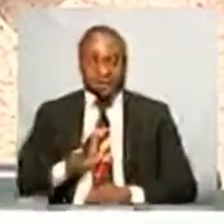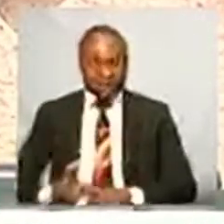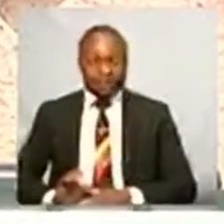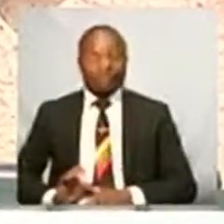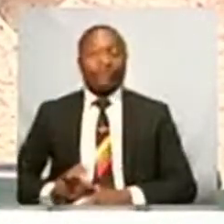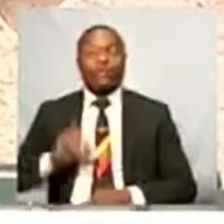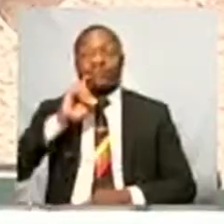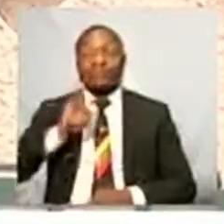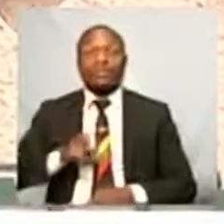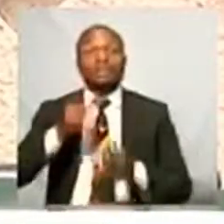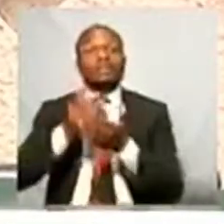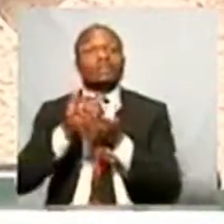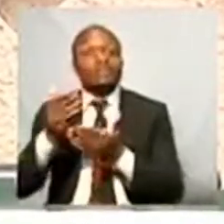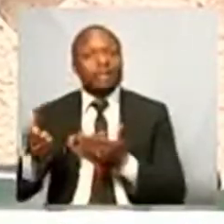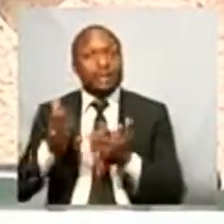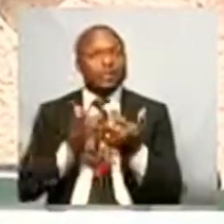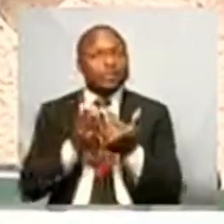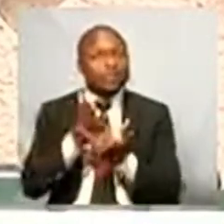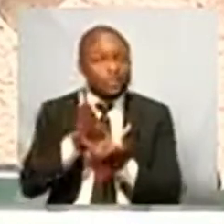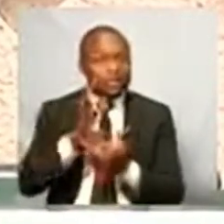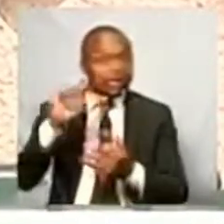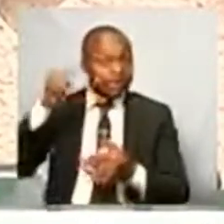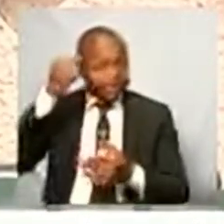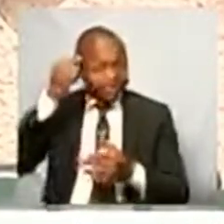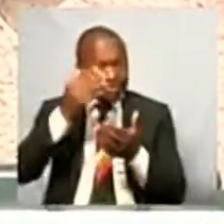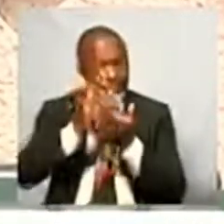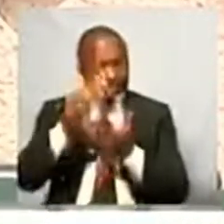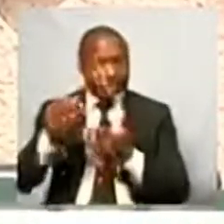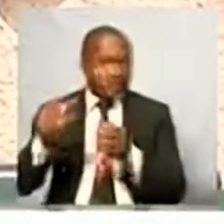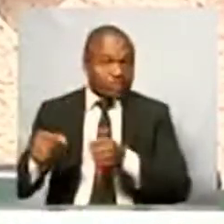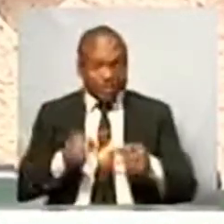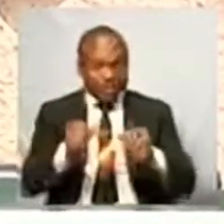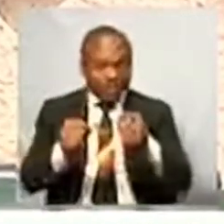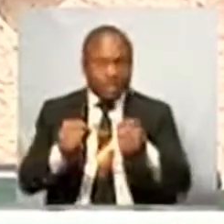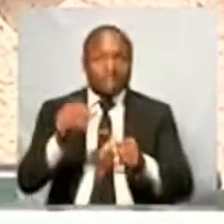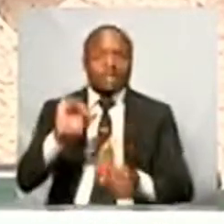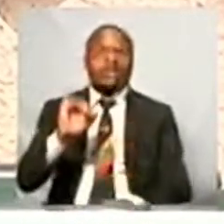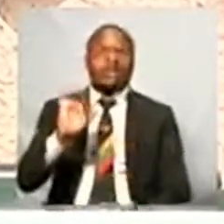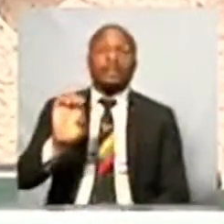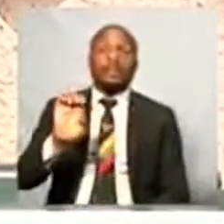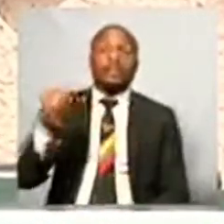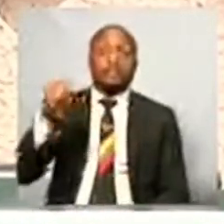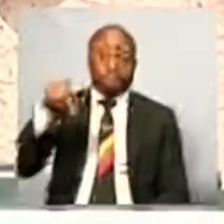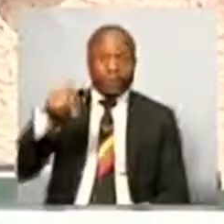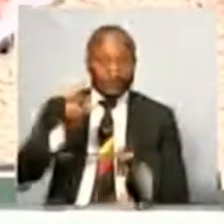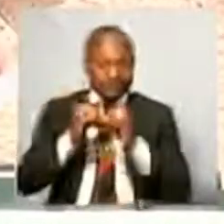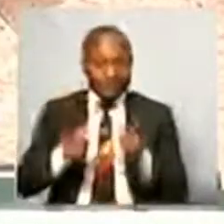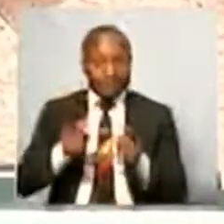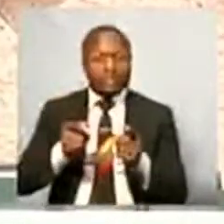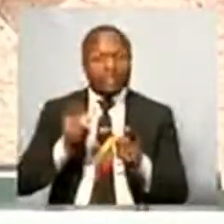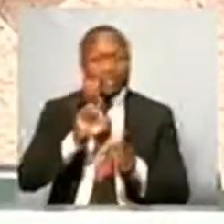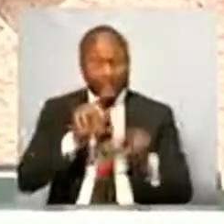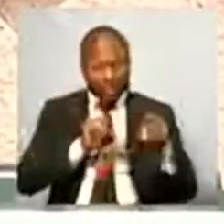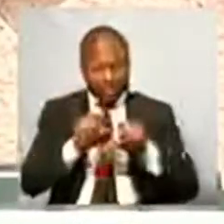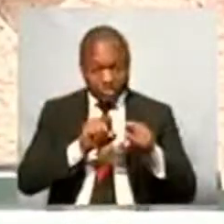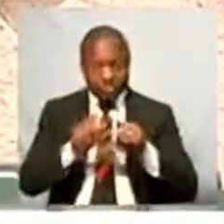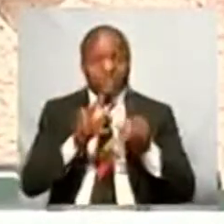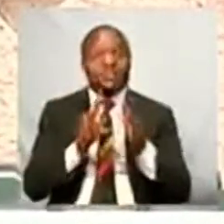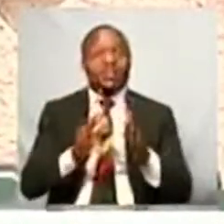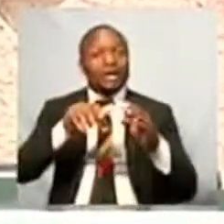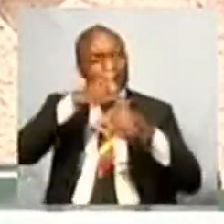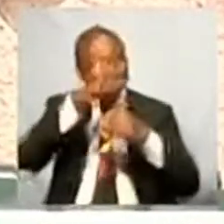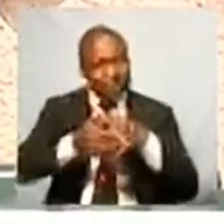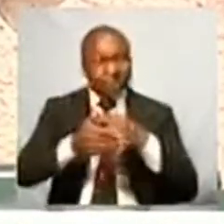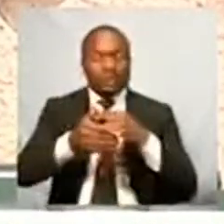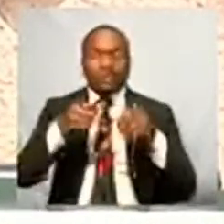to procure through the government procurement system, which is the EGP. But their competitors out there